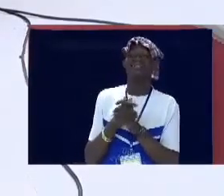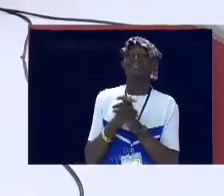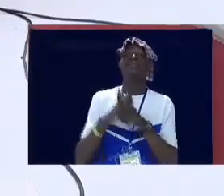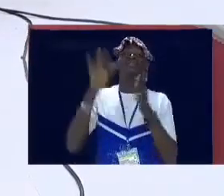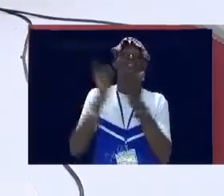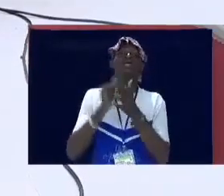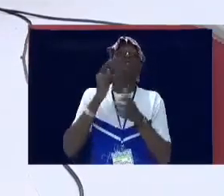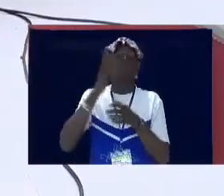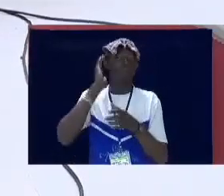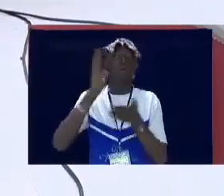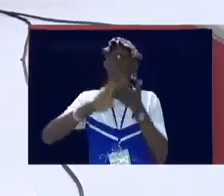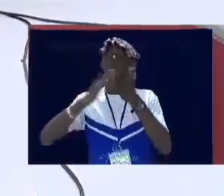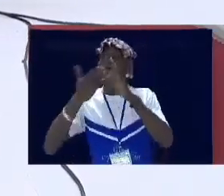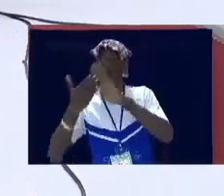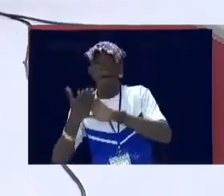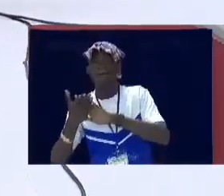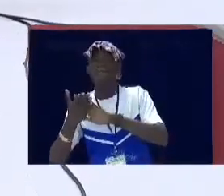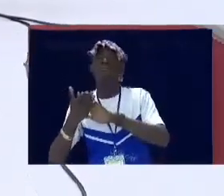That you will